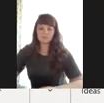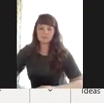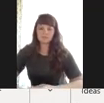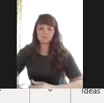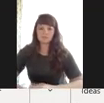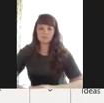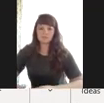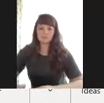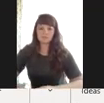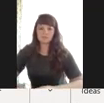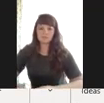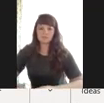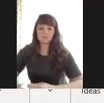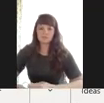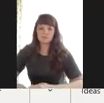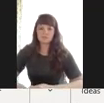good.